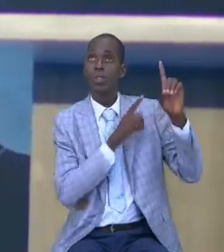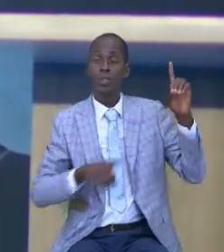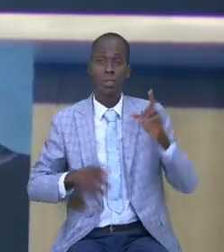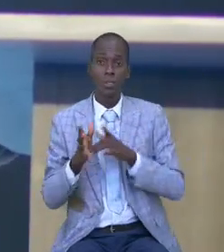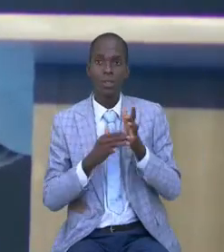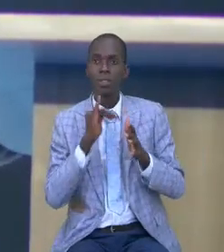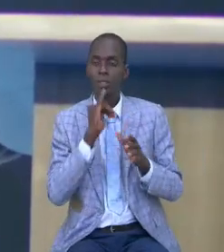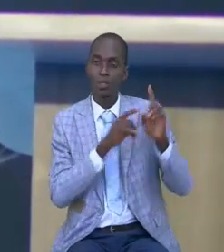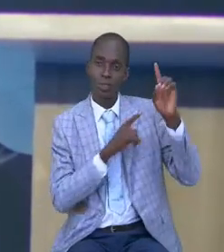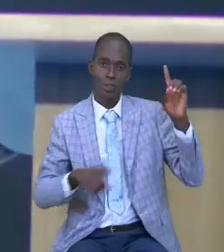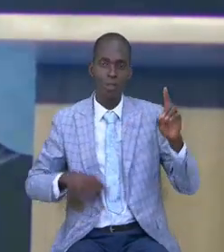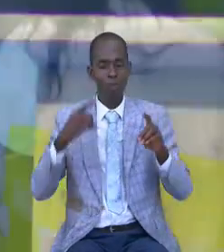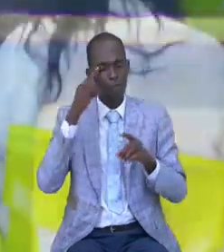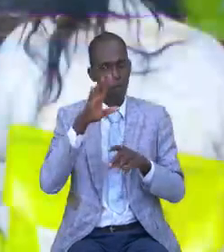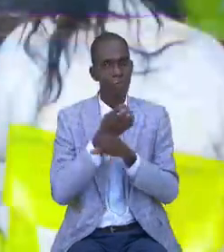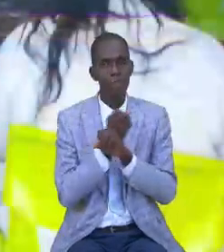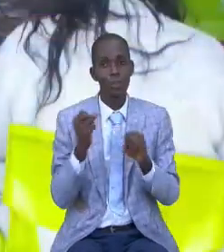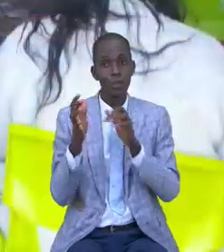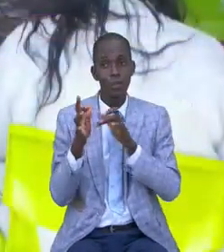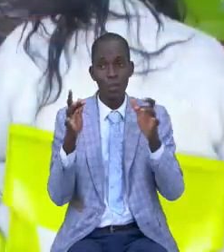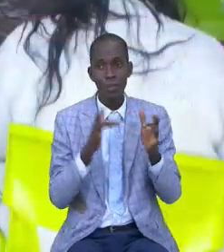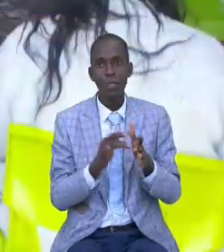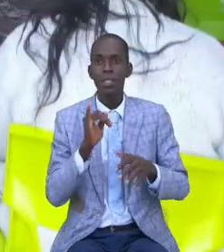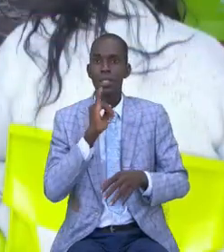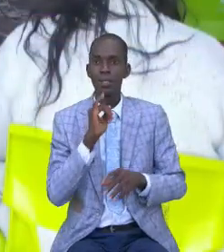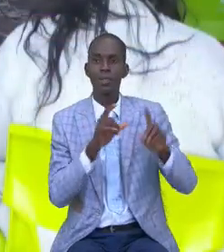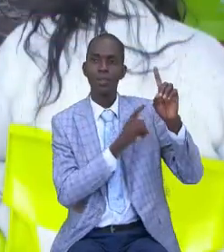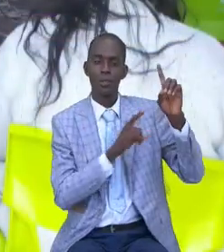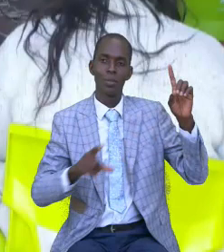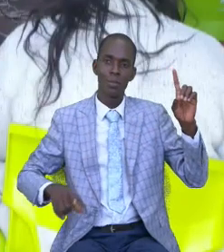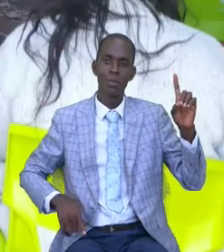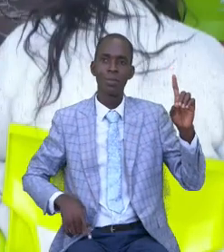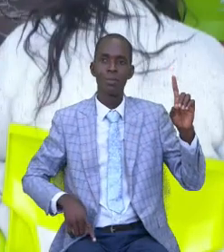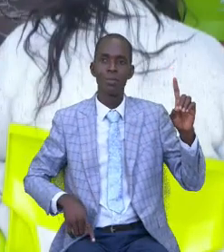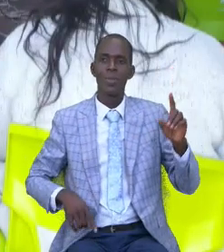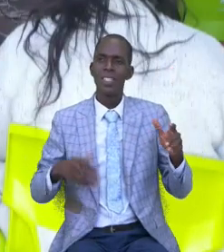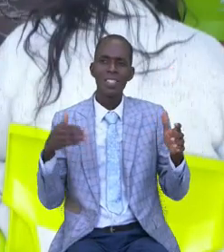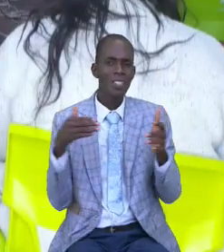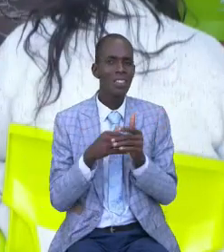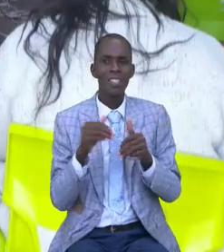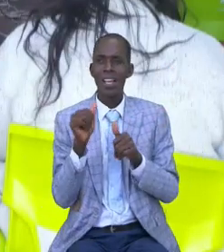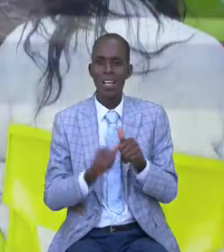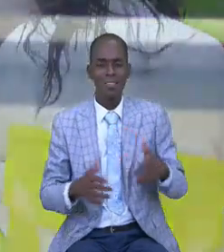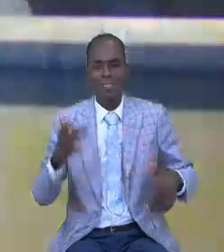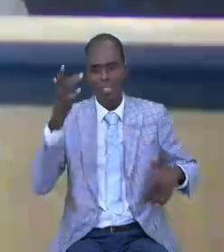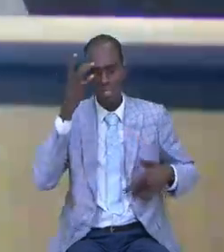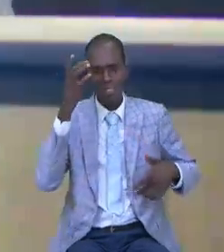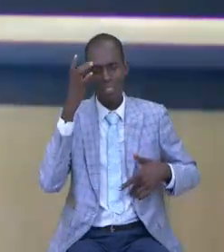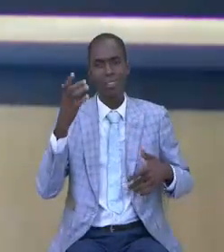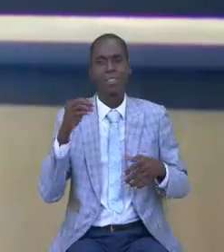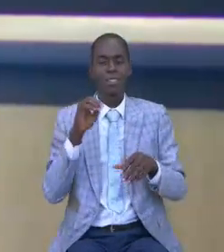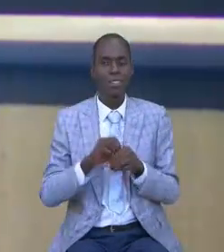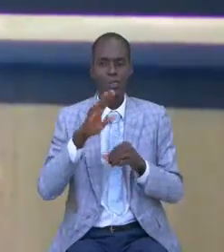for your salvation. Jesus is Lord against every sickness, disease in your